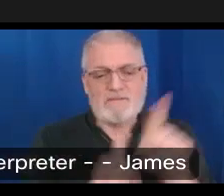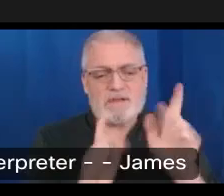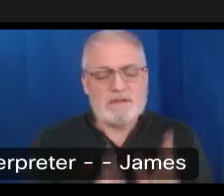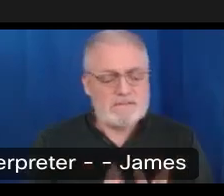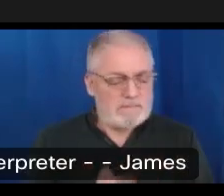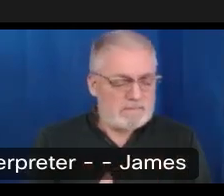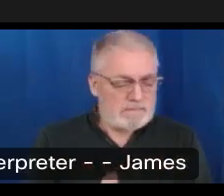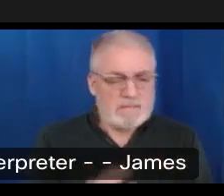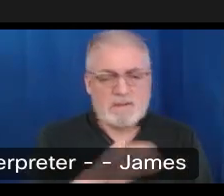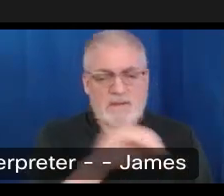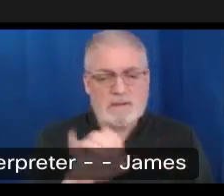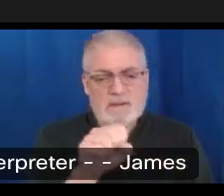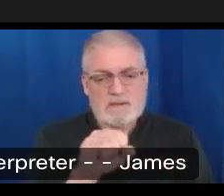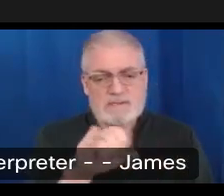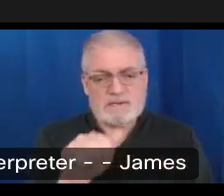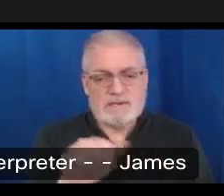Jessica James, self-advocate.